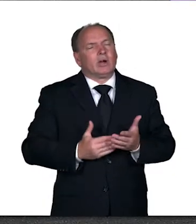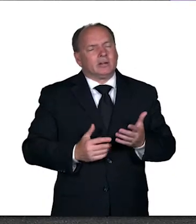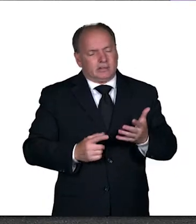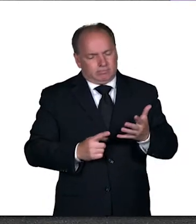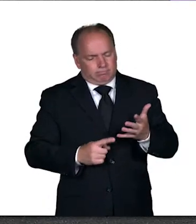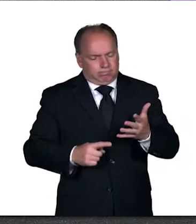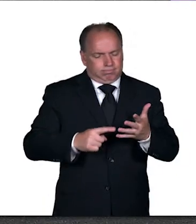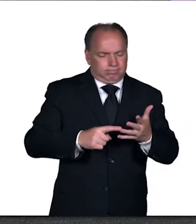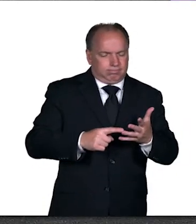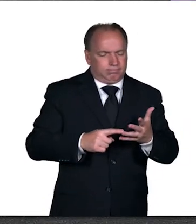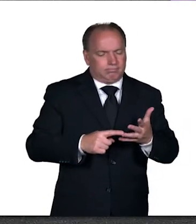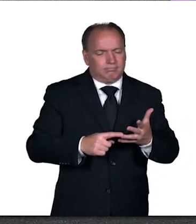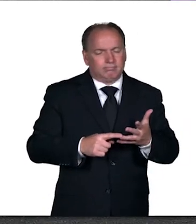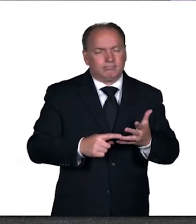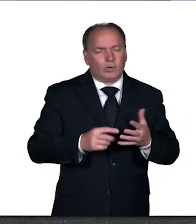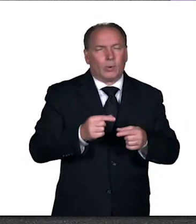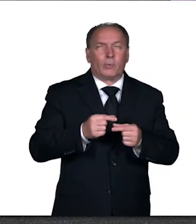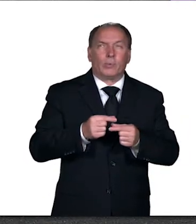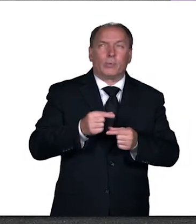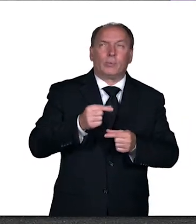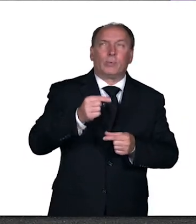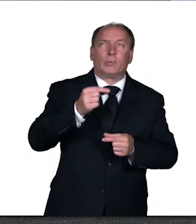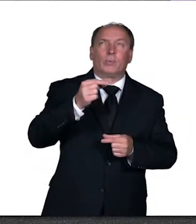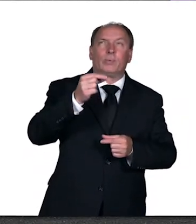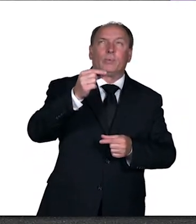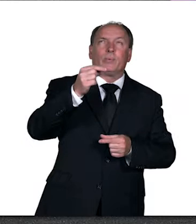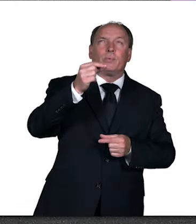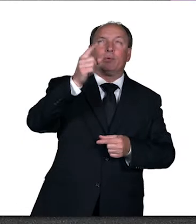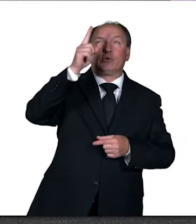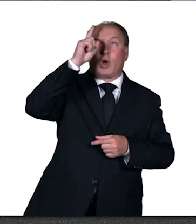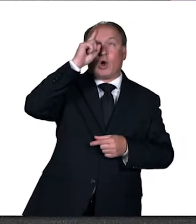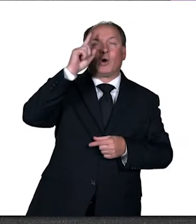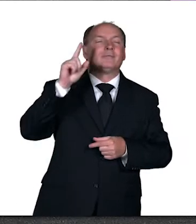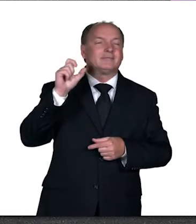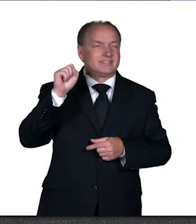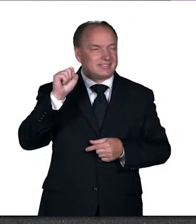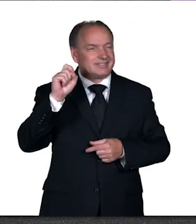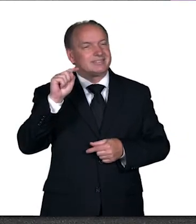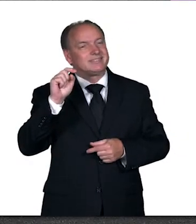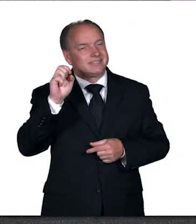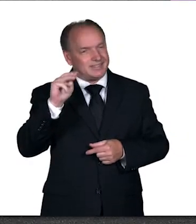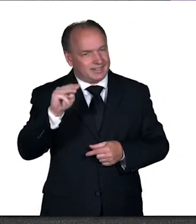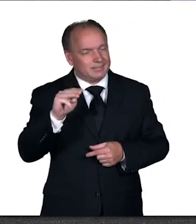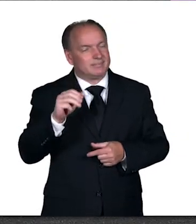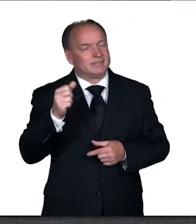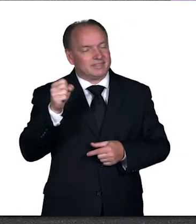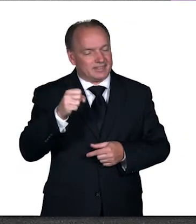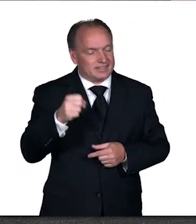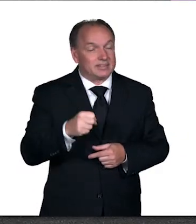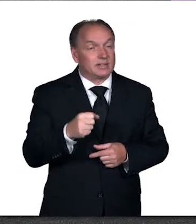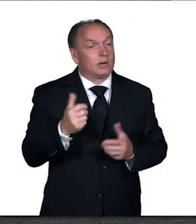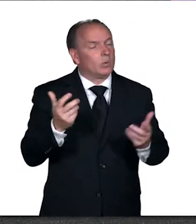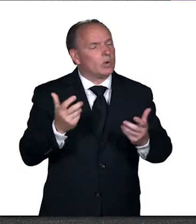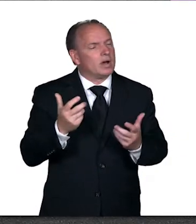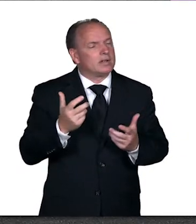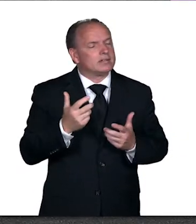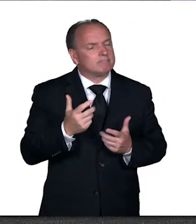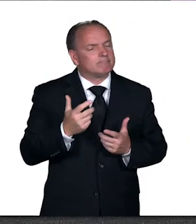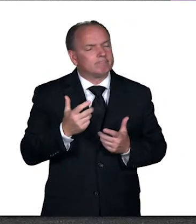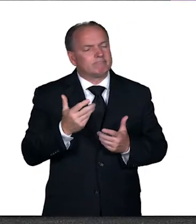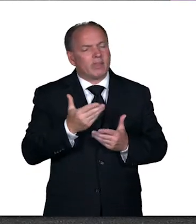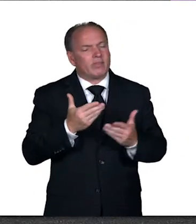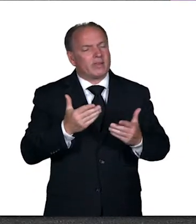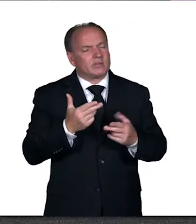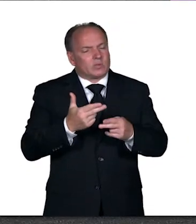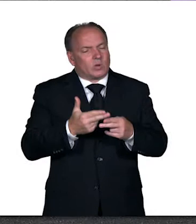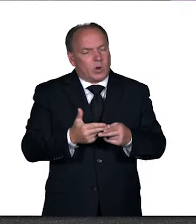of our plant? The thing that was really, really tall, the stem. Good job. And what are the